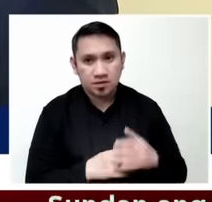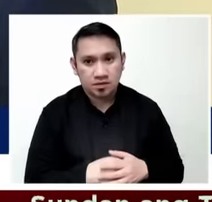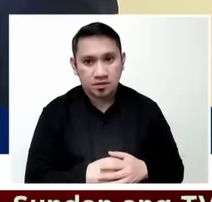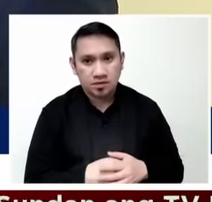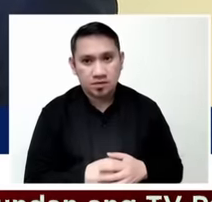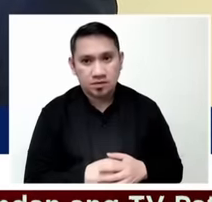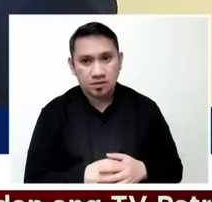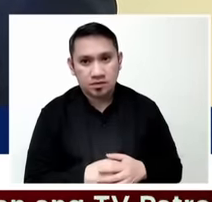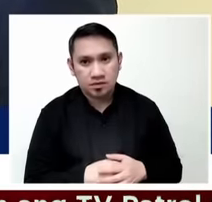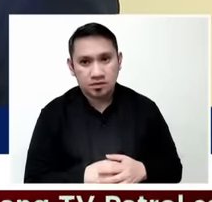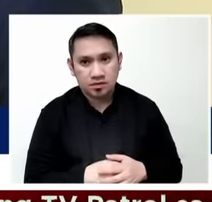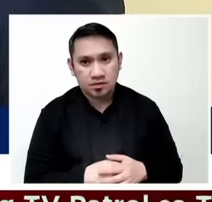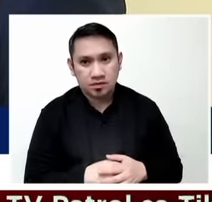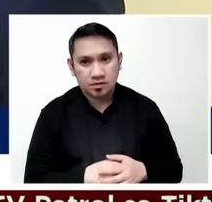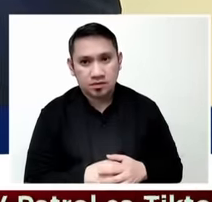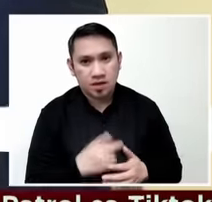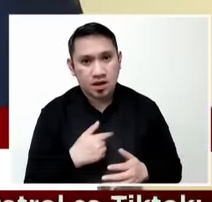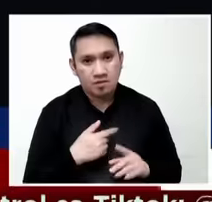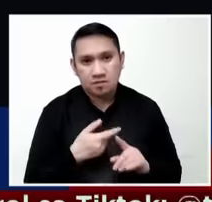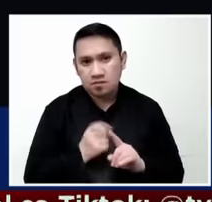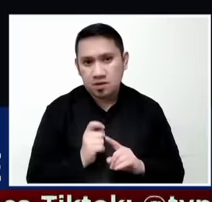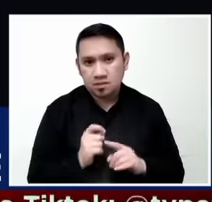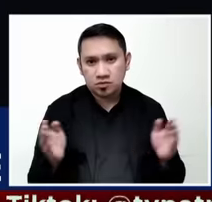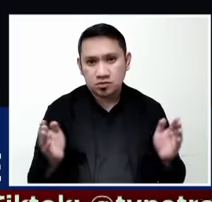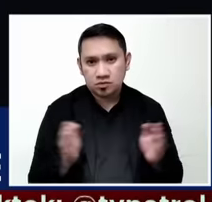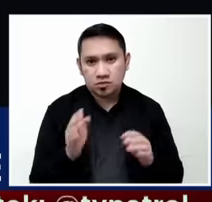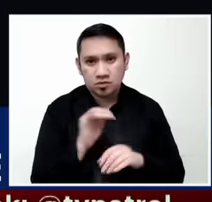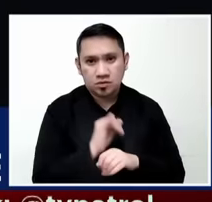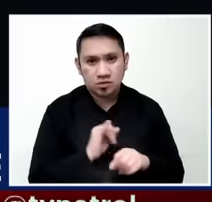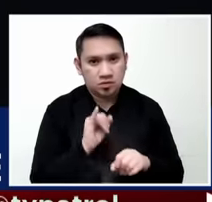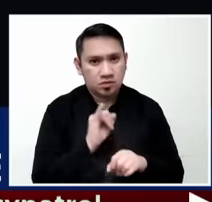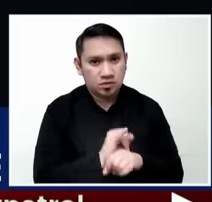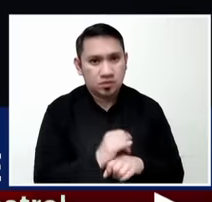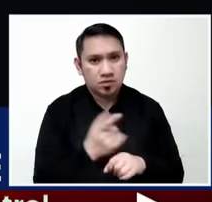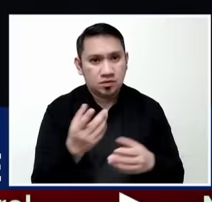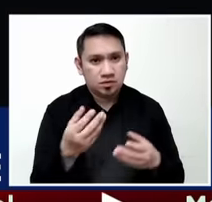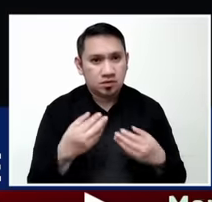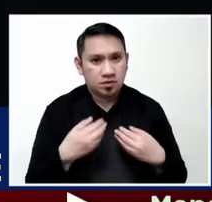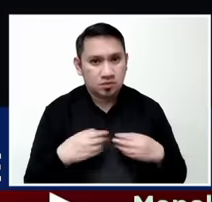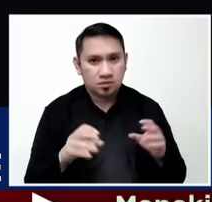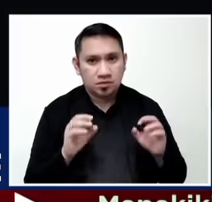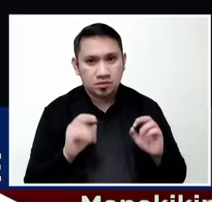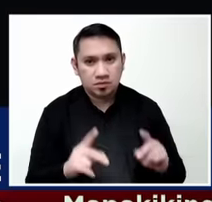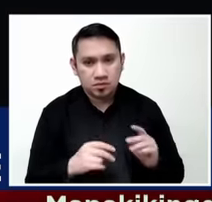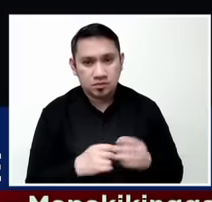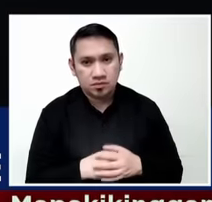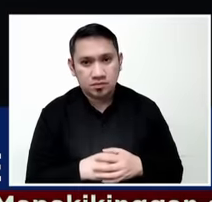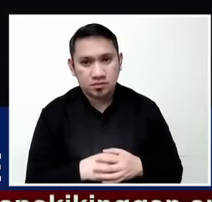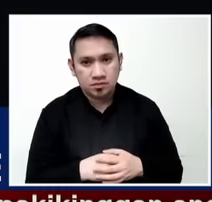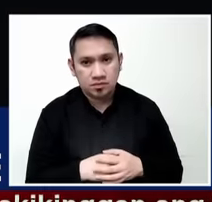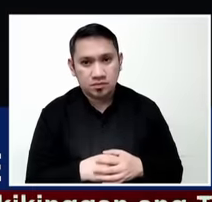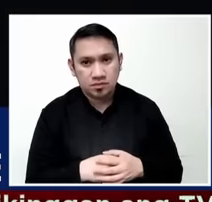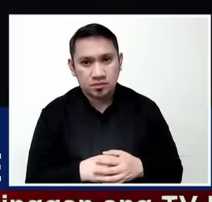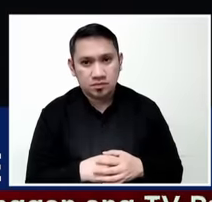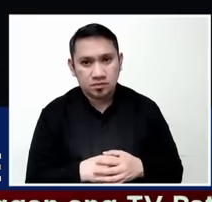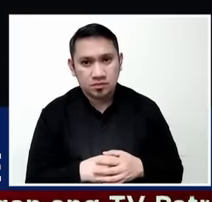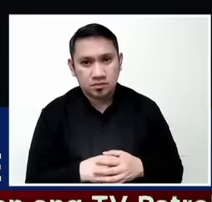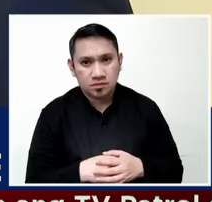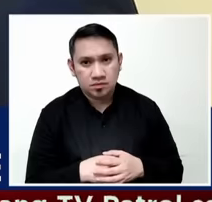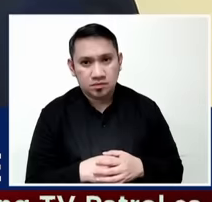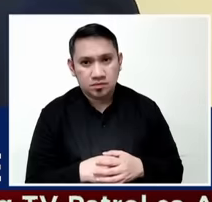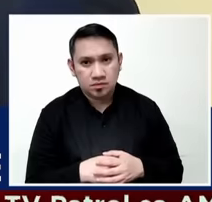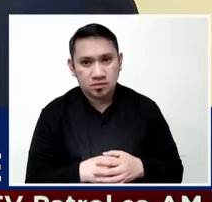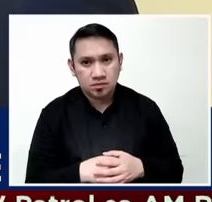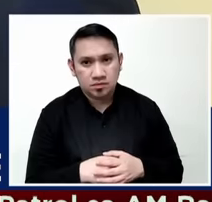Guam, such a small island, that I would be on a platform, have the opportunity to even have a platform to have a voice and to talk to this many people